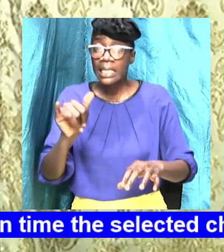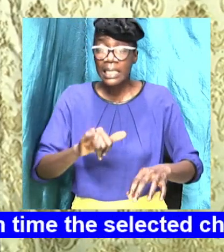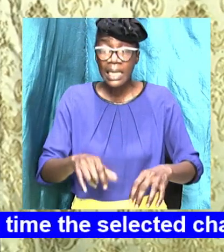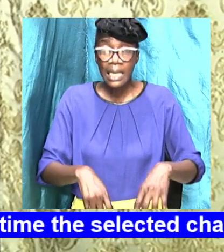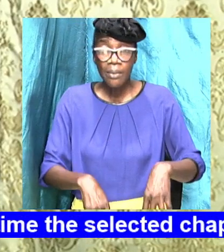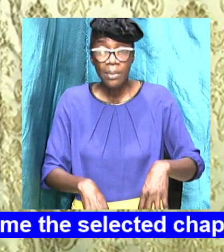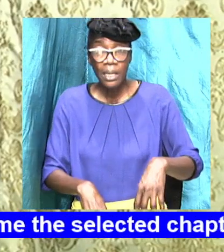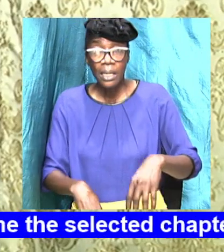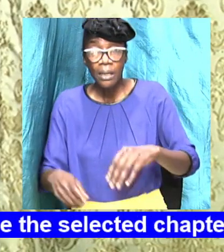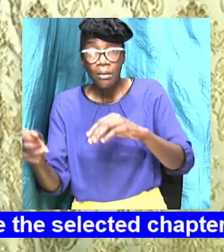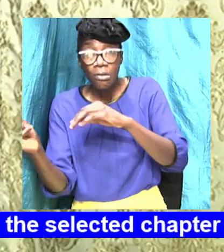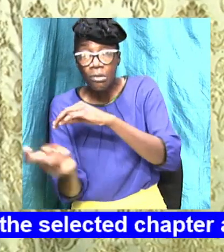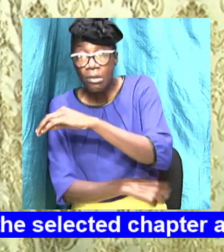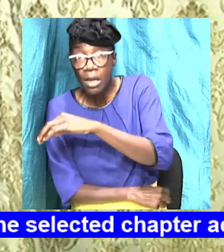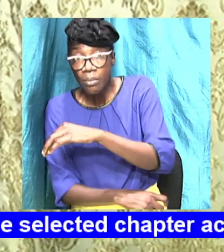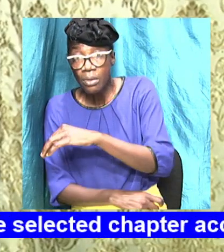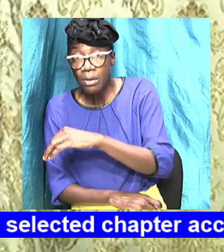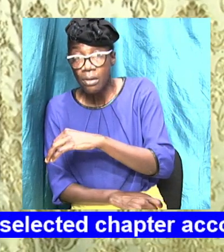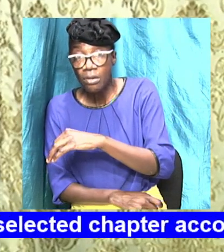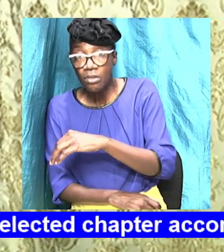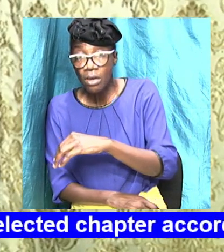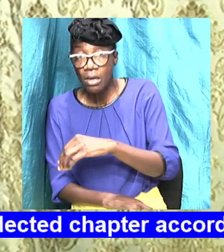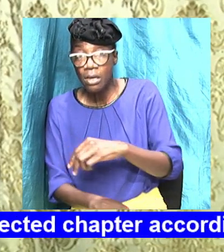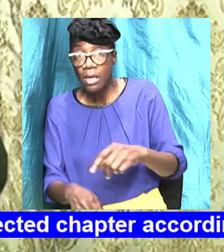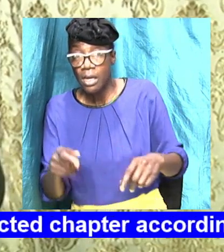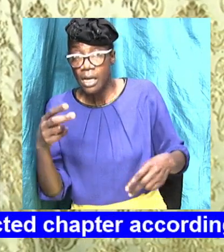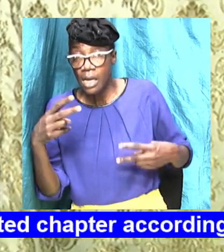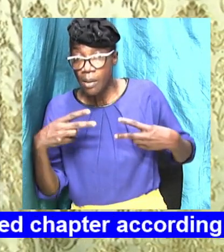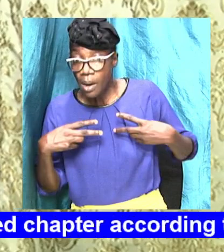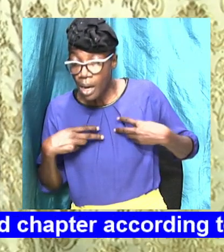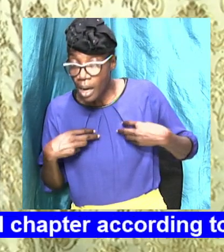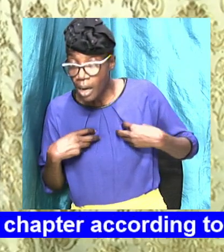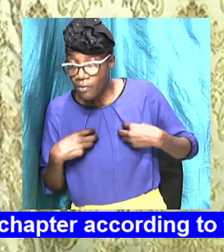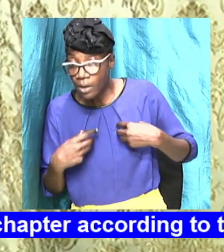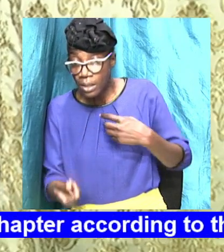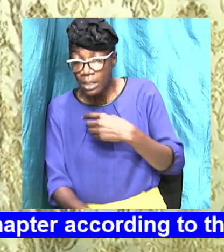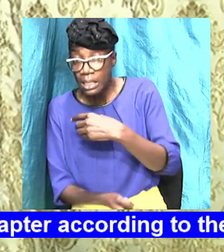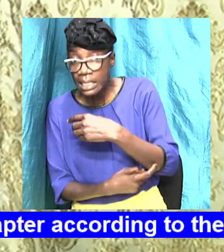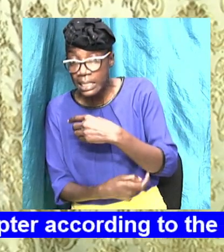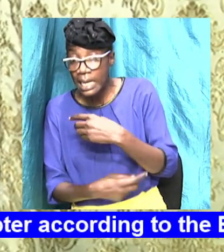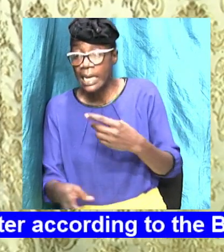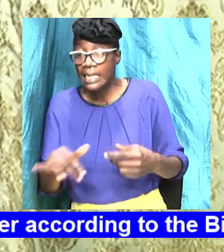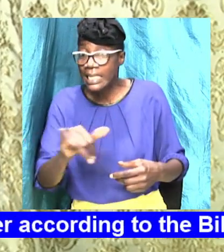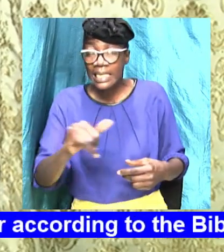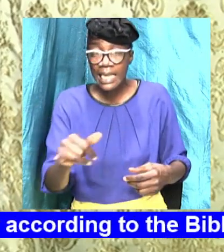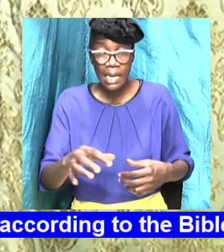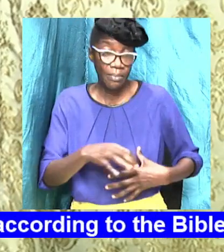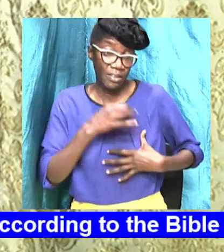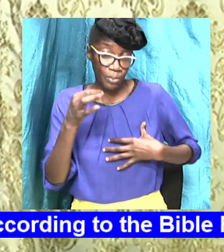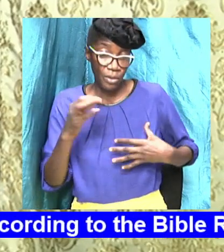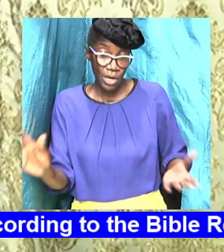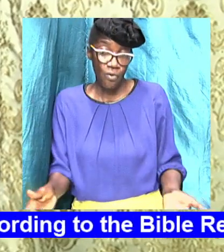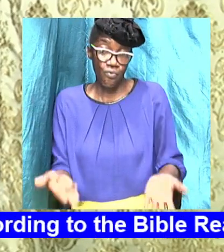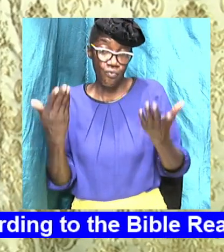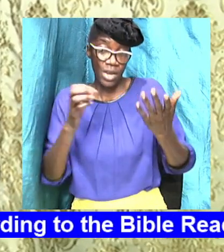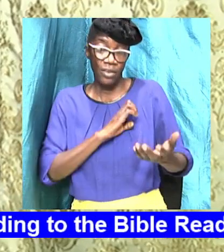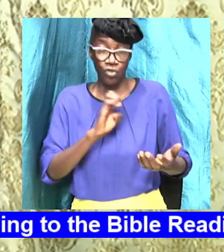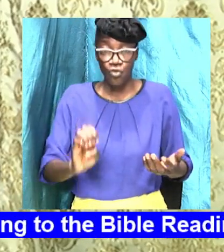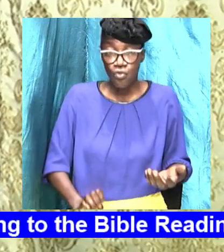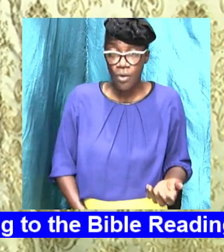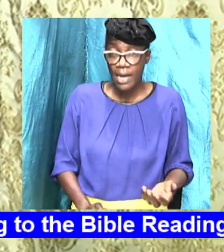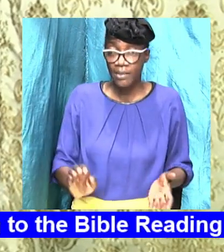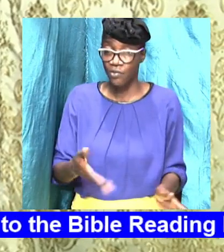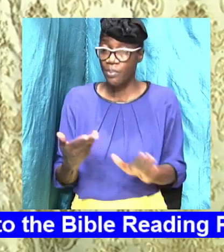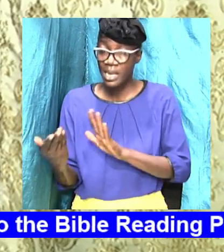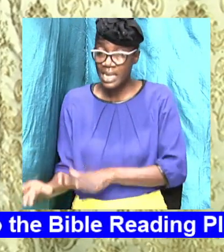I even have more than you. But the same spirit that raised Christ from the dead, if the same Spirit